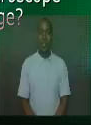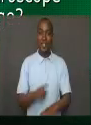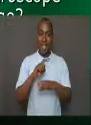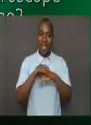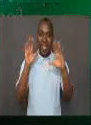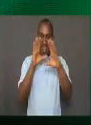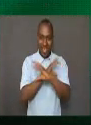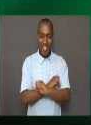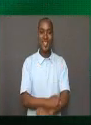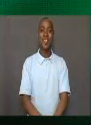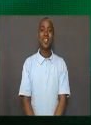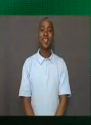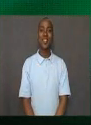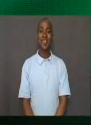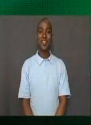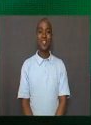Time's up.